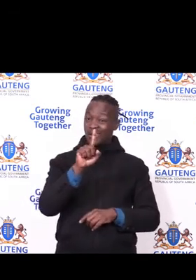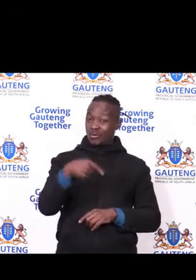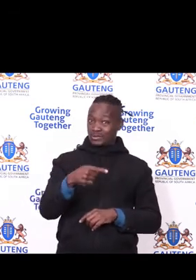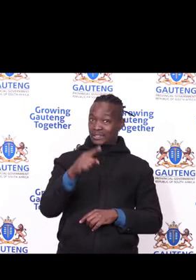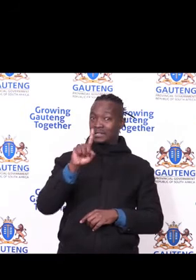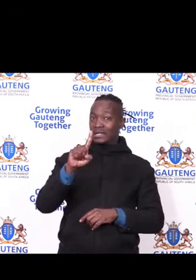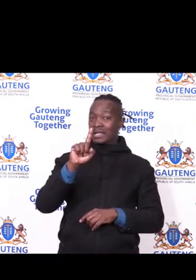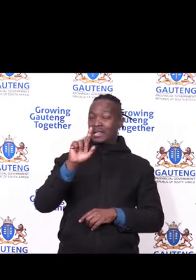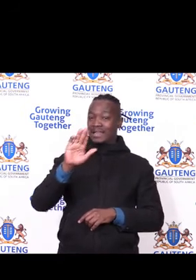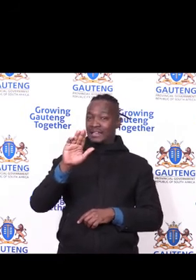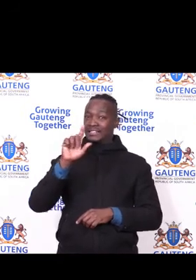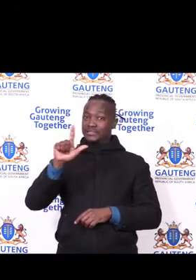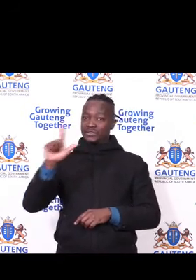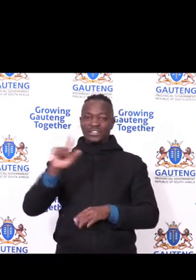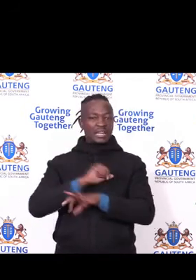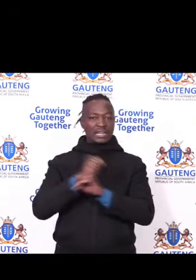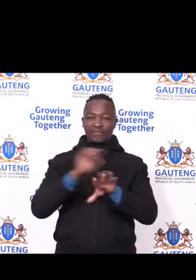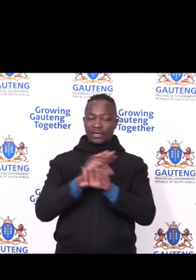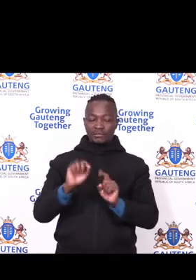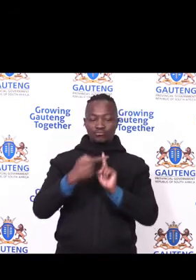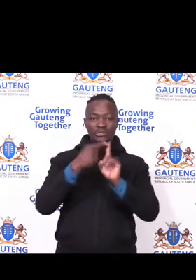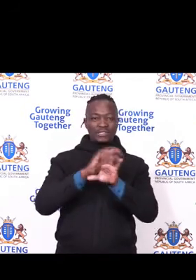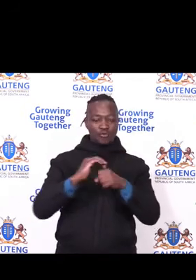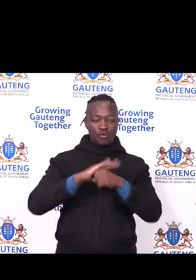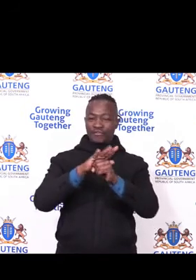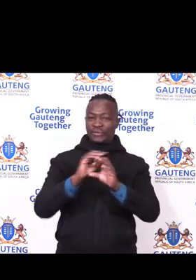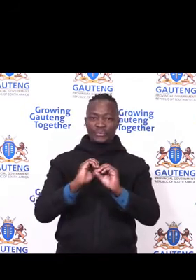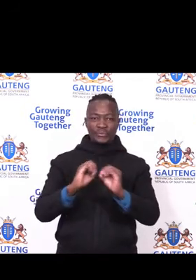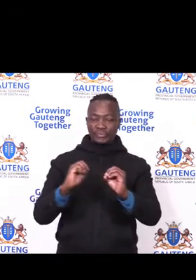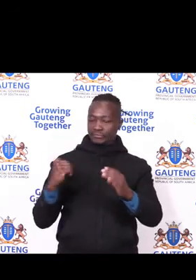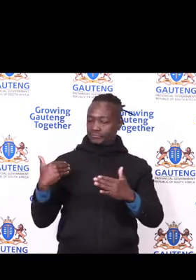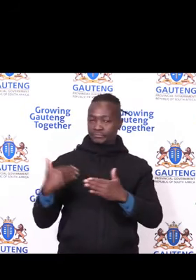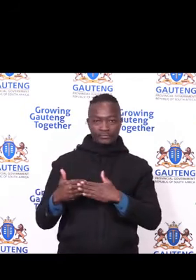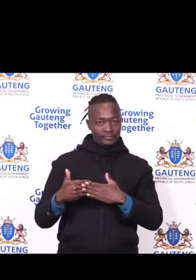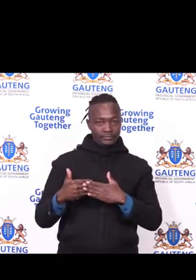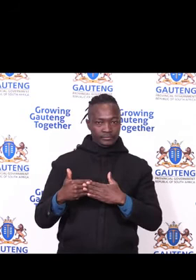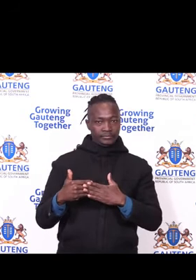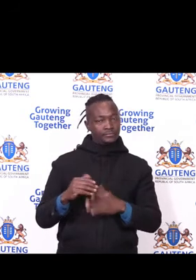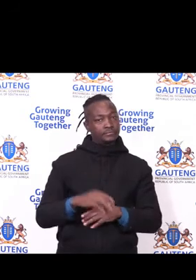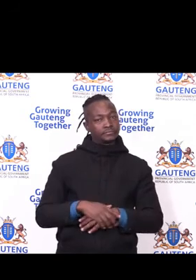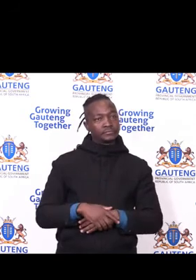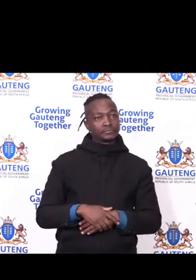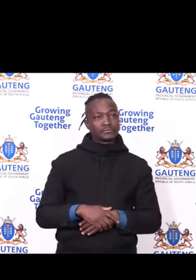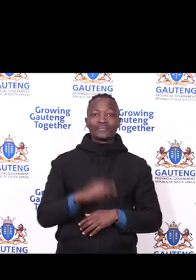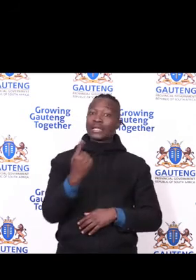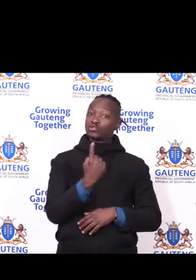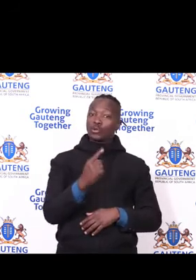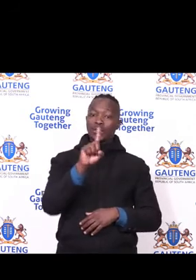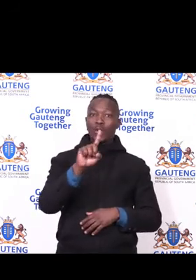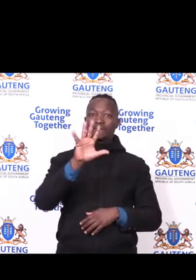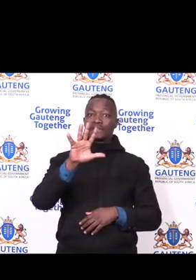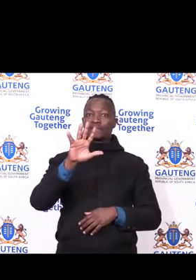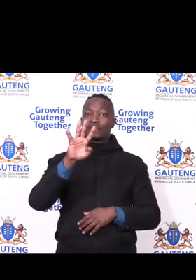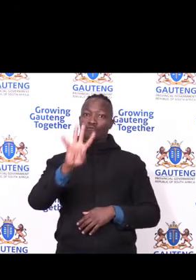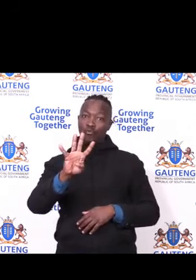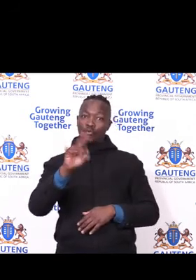1,977 never had a COVID incident or reported any incident related to the virus. It's only 154